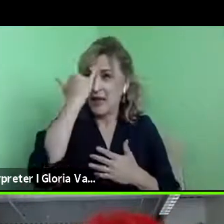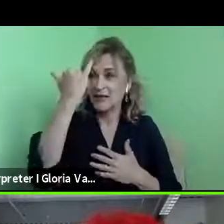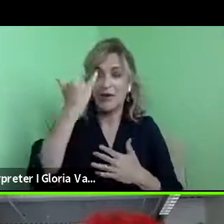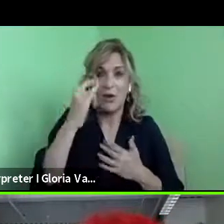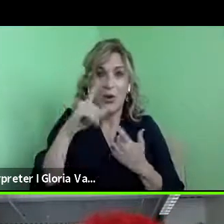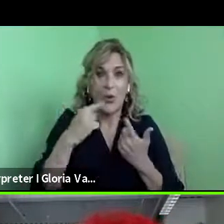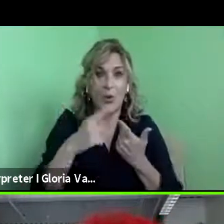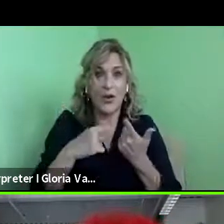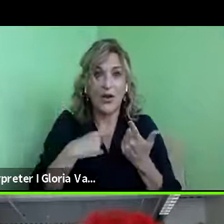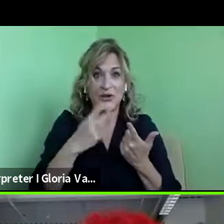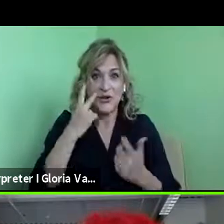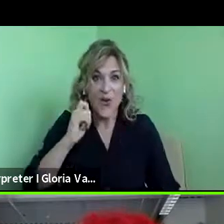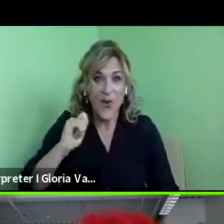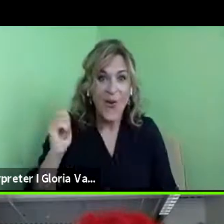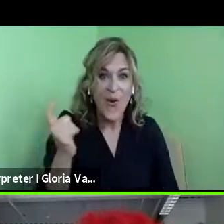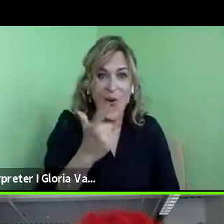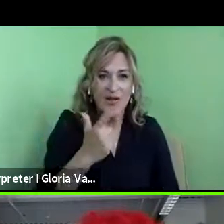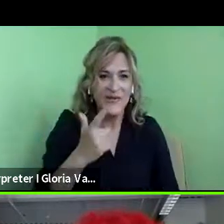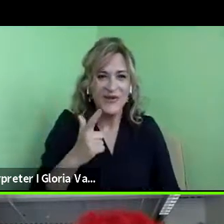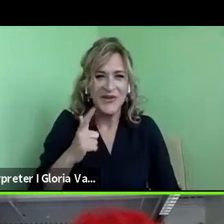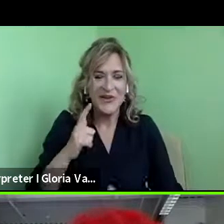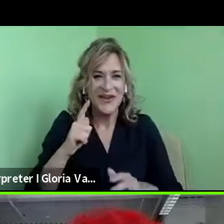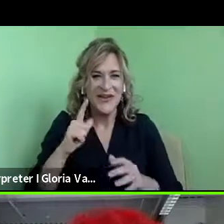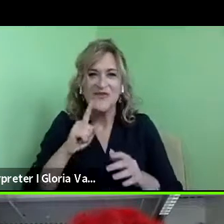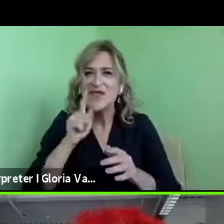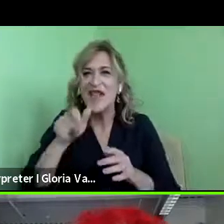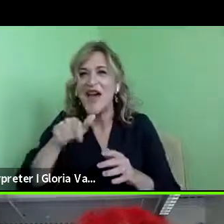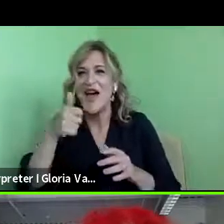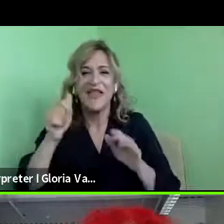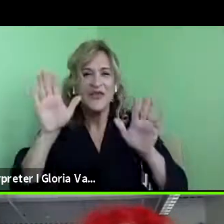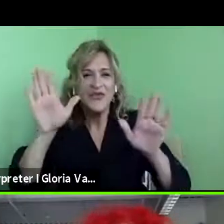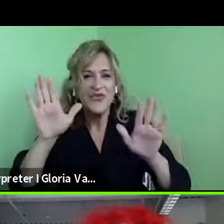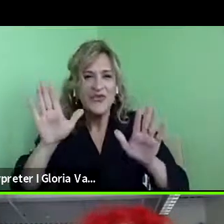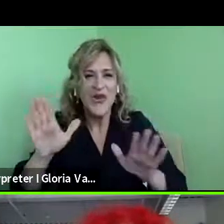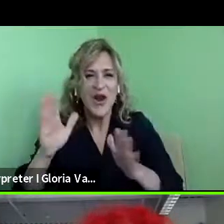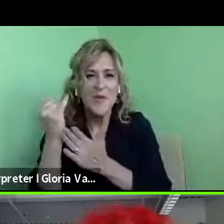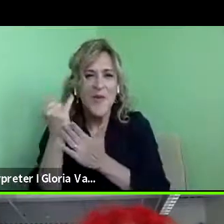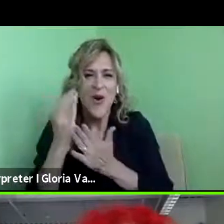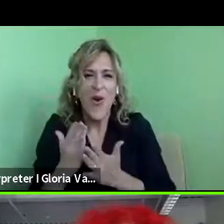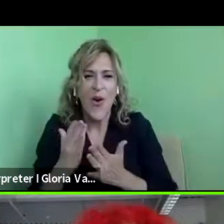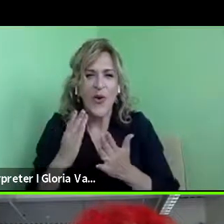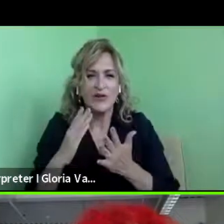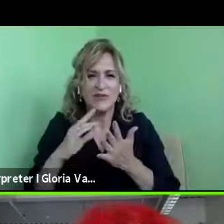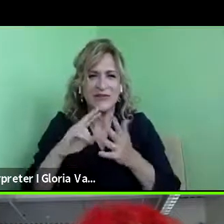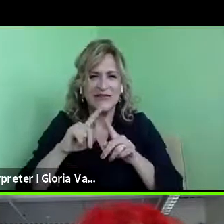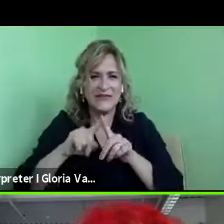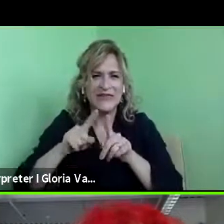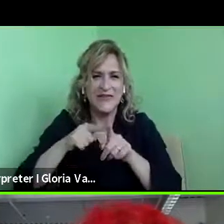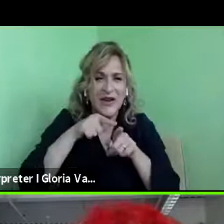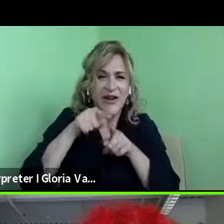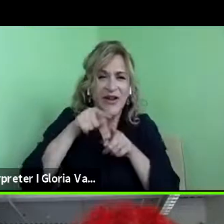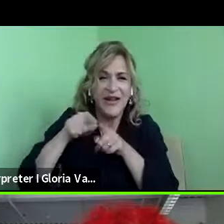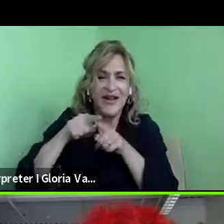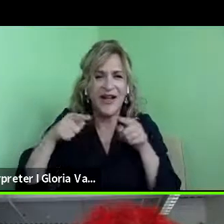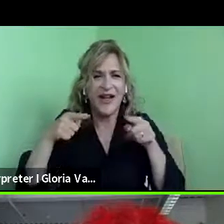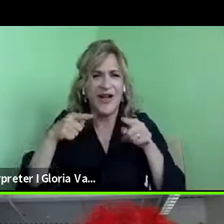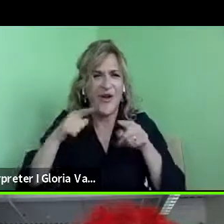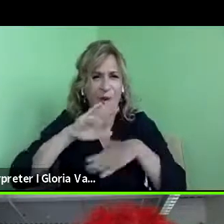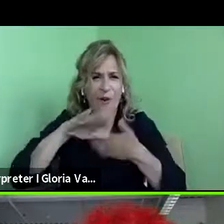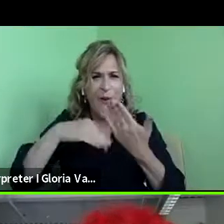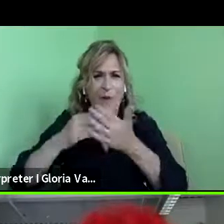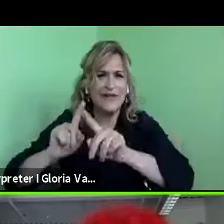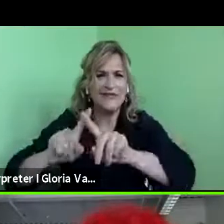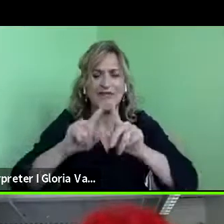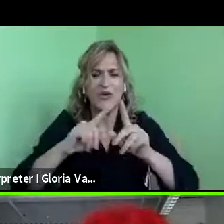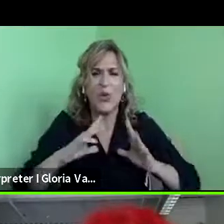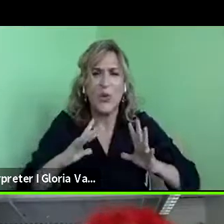of you and all these other incredible artists from different disciplines and cross disciplines that were invited in, it got me really,